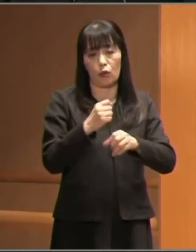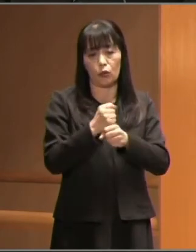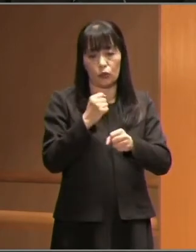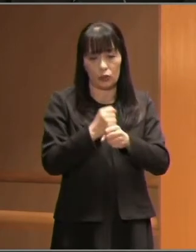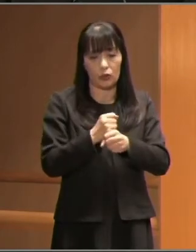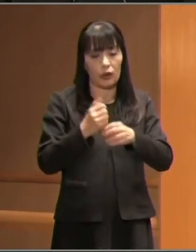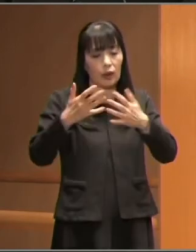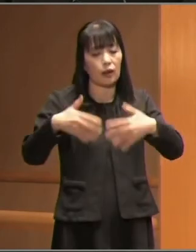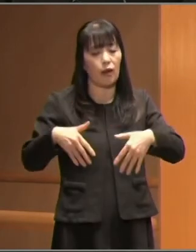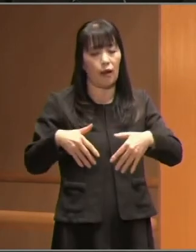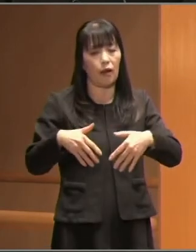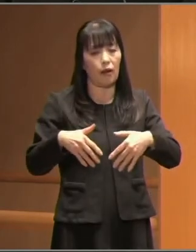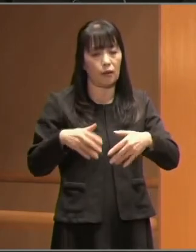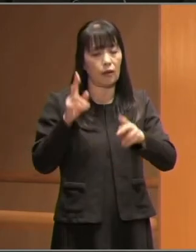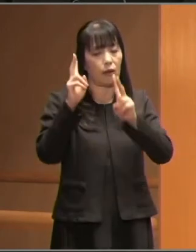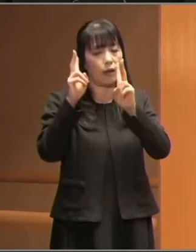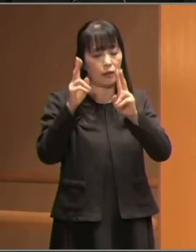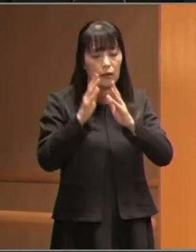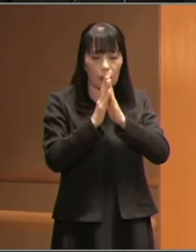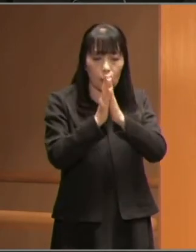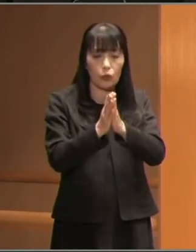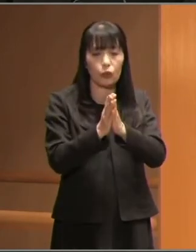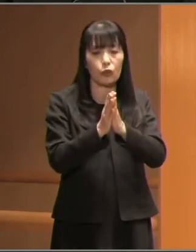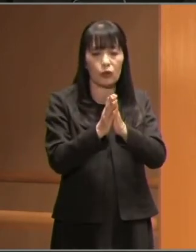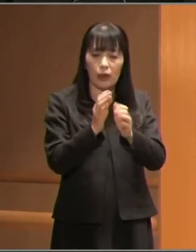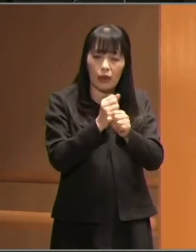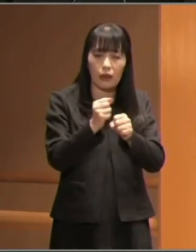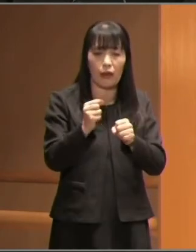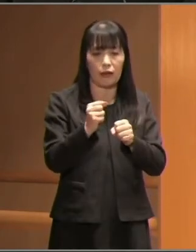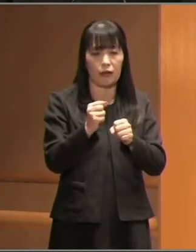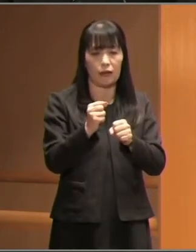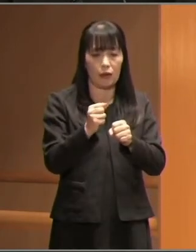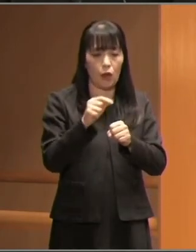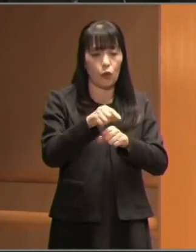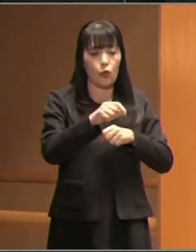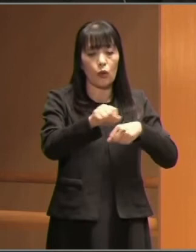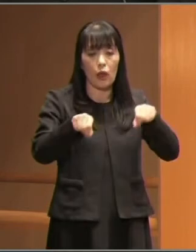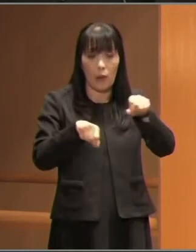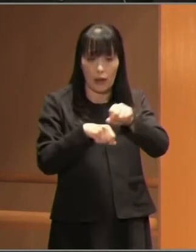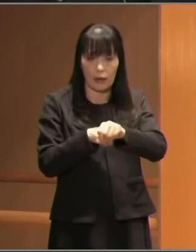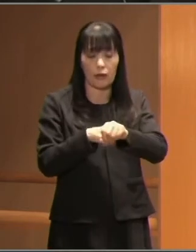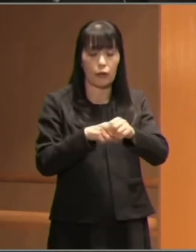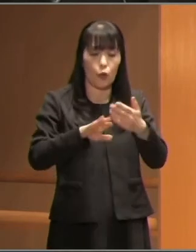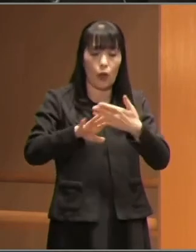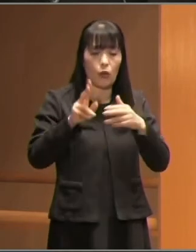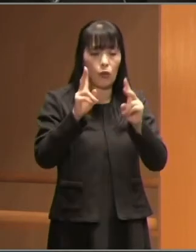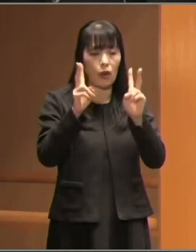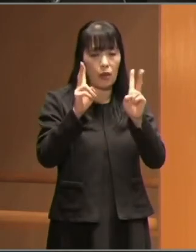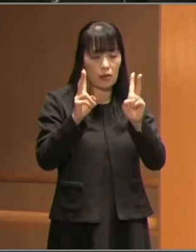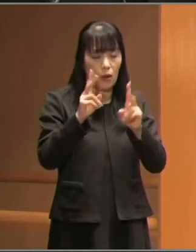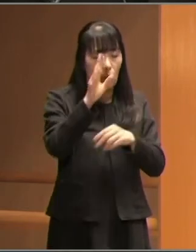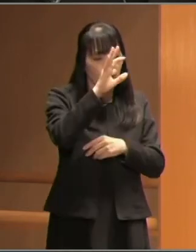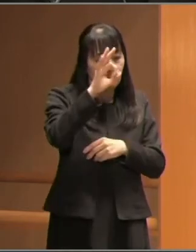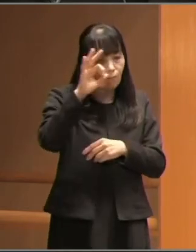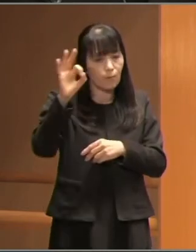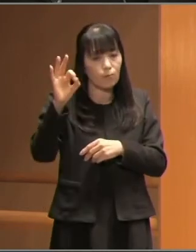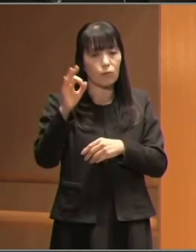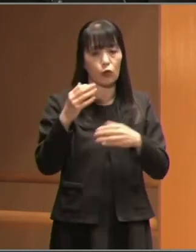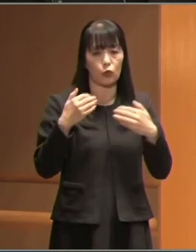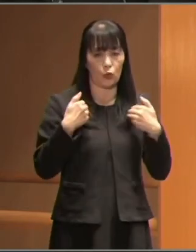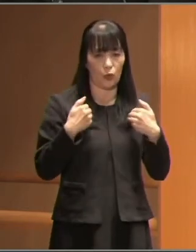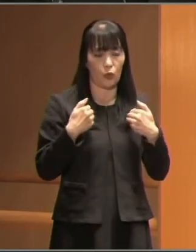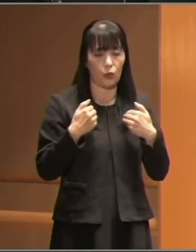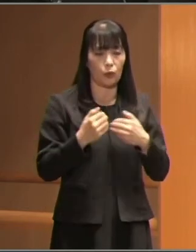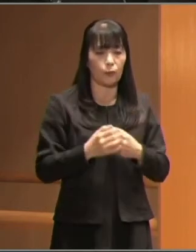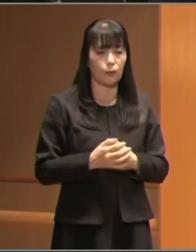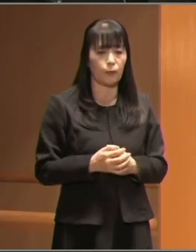then we can't have the manufacturer to do the repair or the maintenance. So you have to look